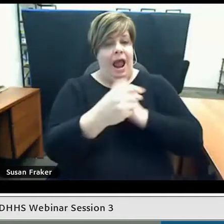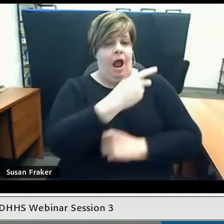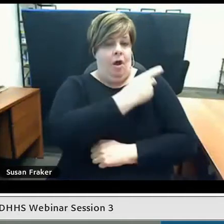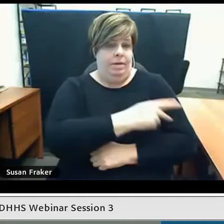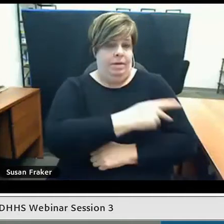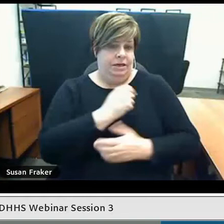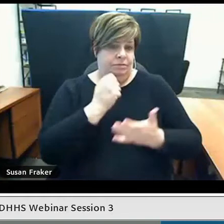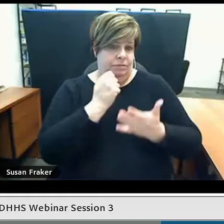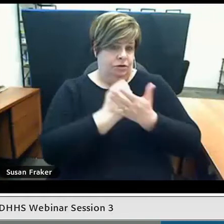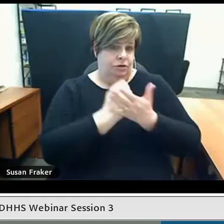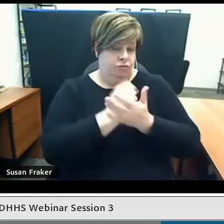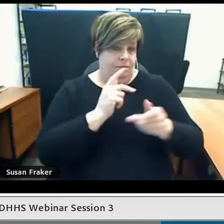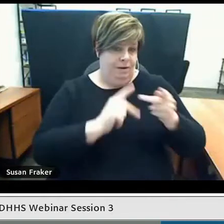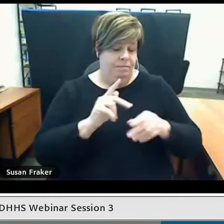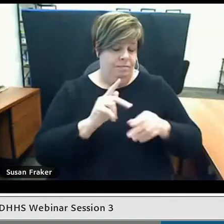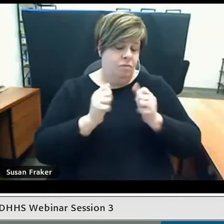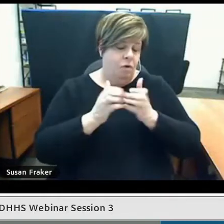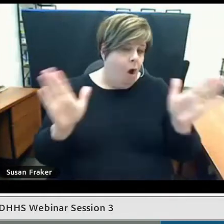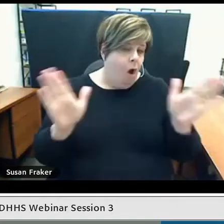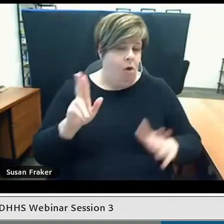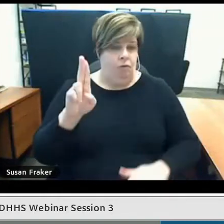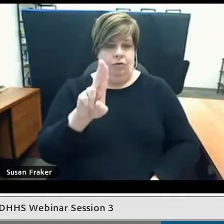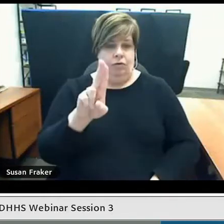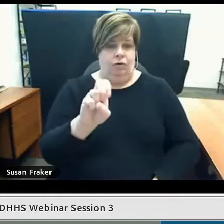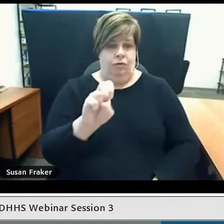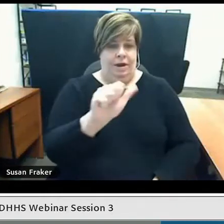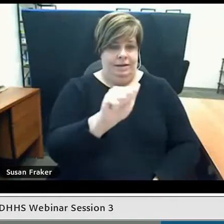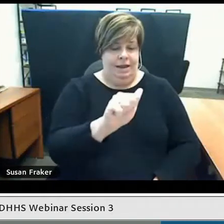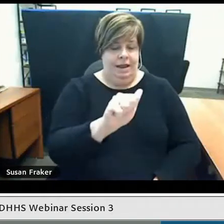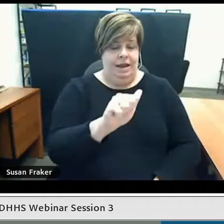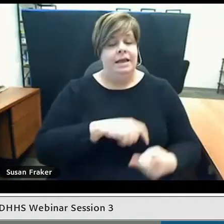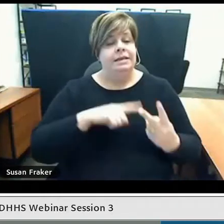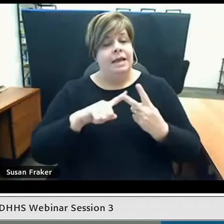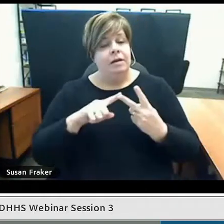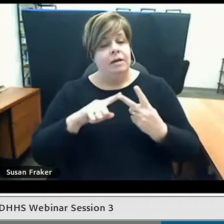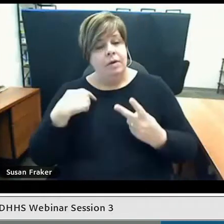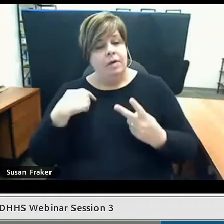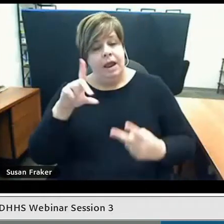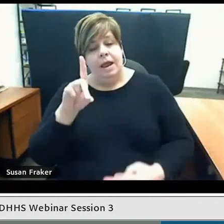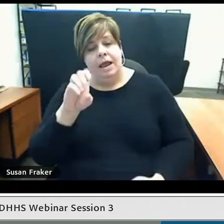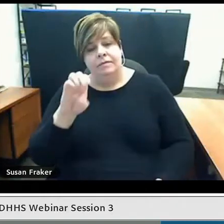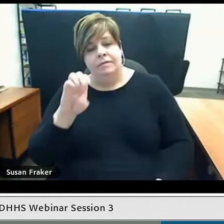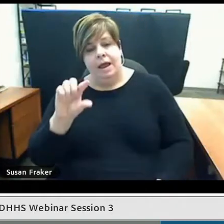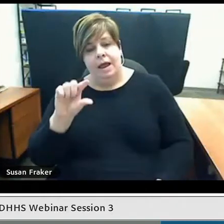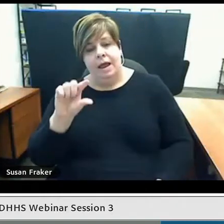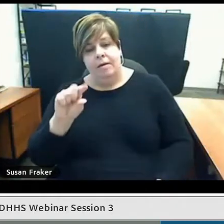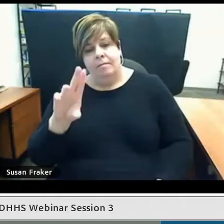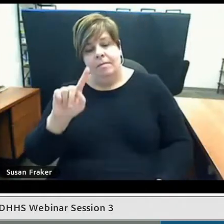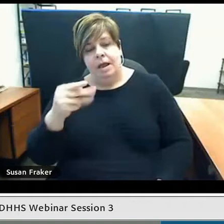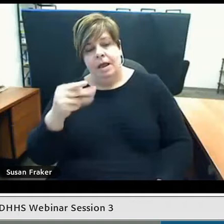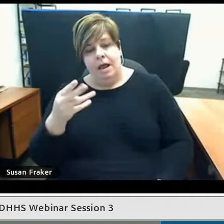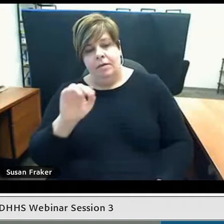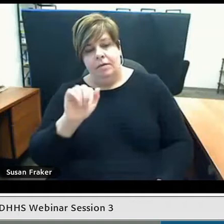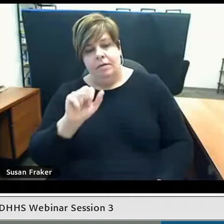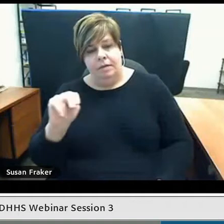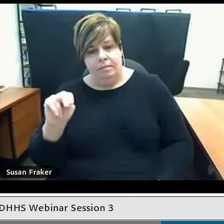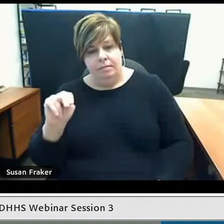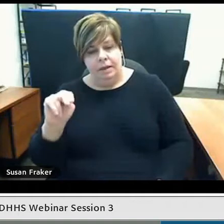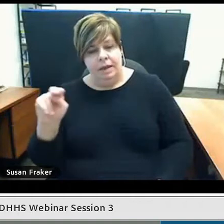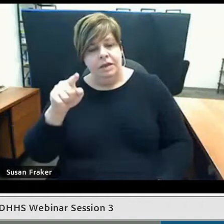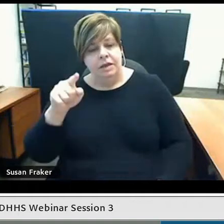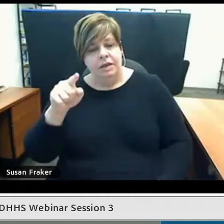hearing population in the United States. And then we also have Deb Guzman, and Deb is another leading national